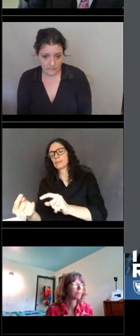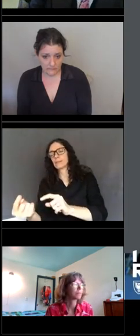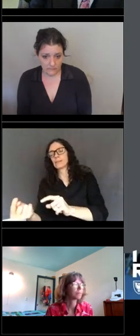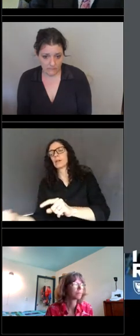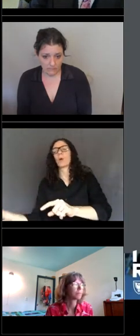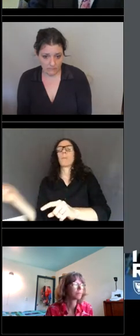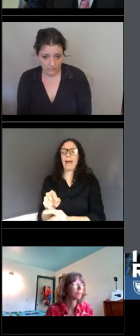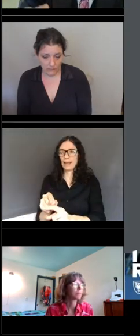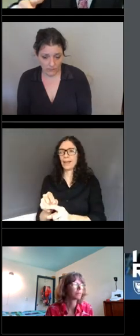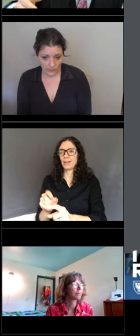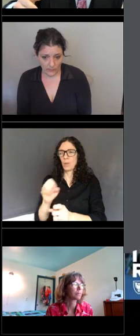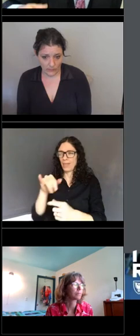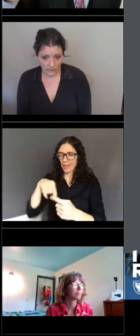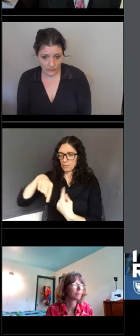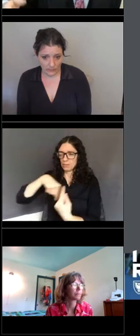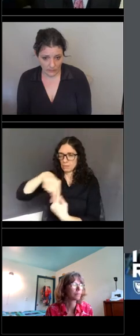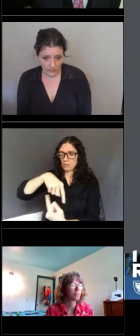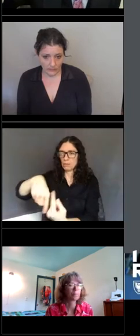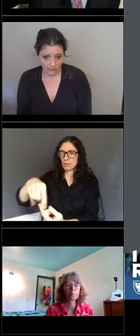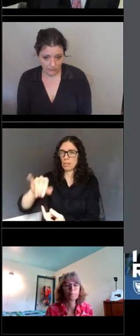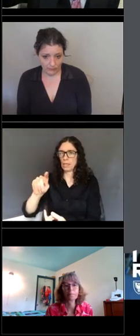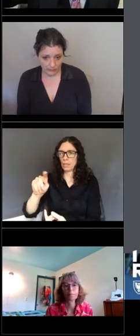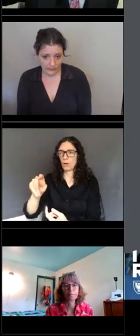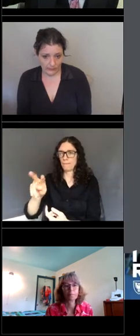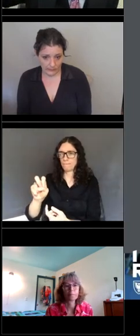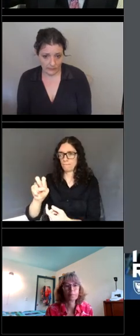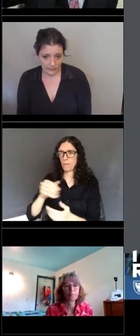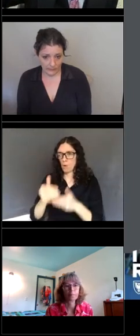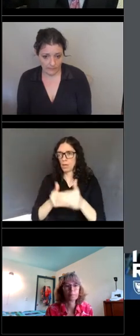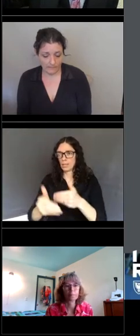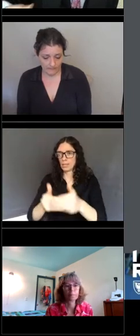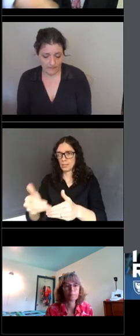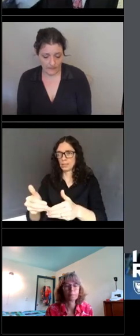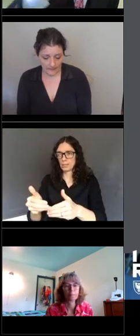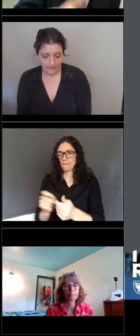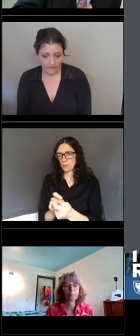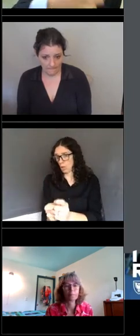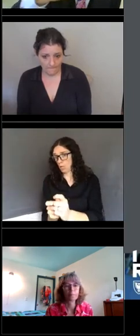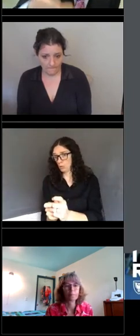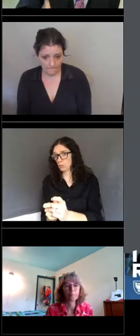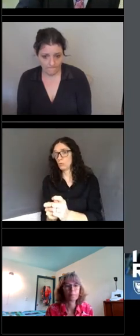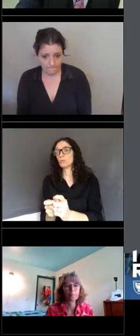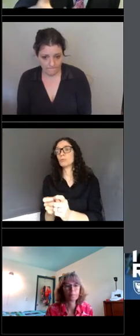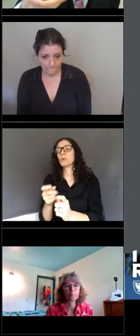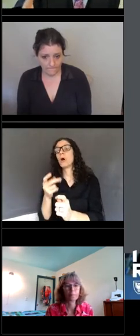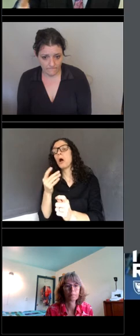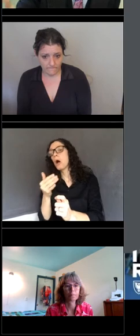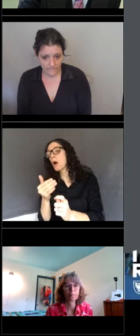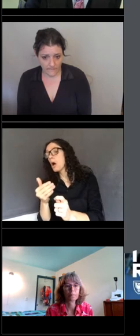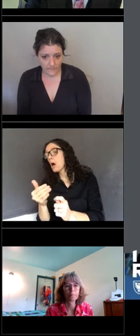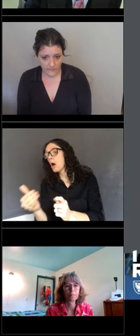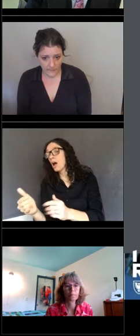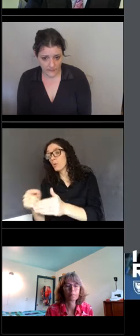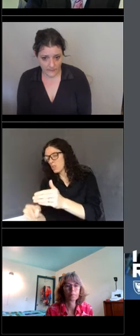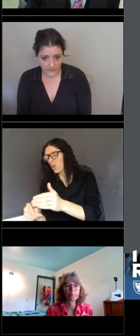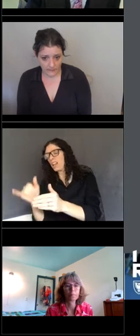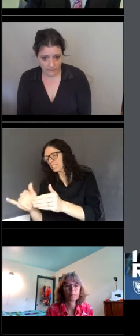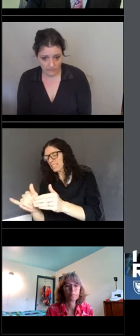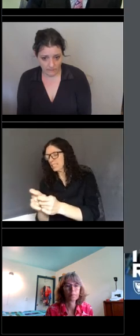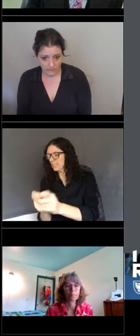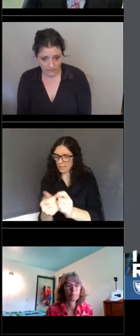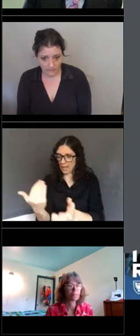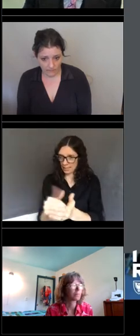or actions accordingly, and then keep that iterative process until, you know, the situation or problem itself is